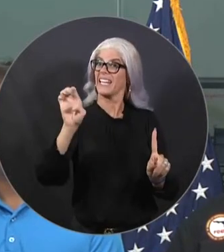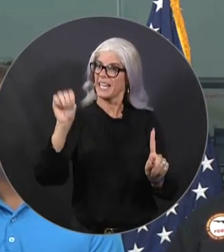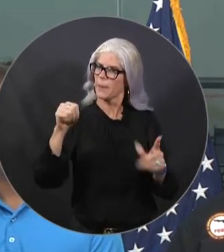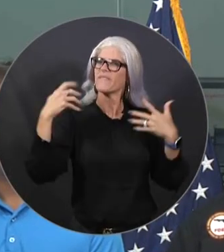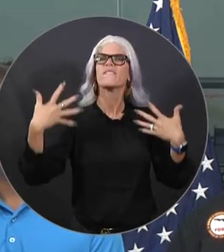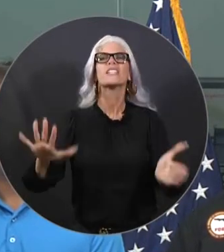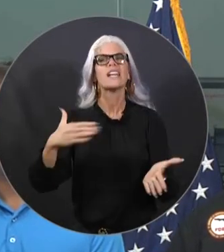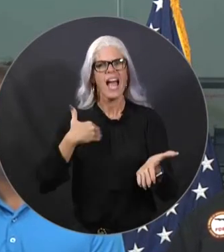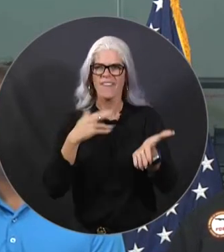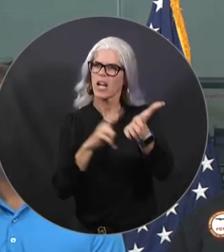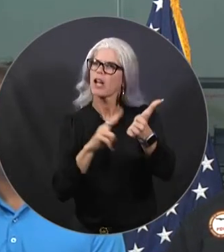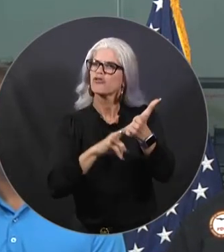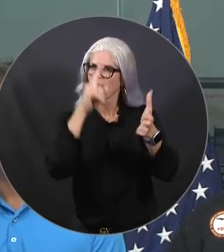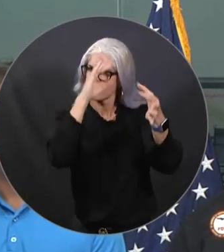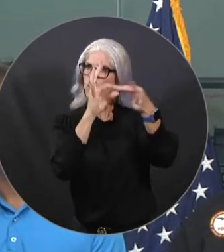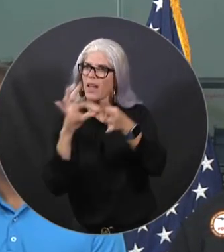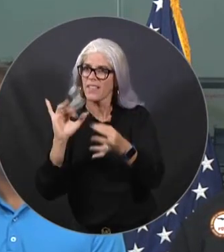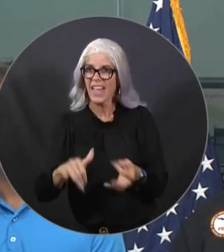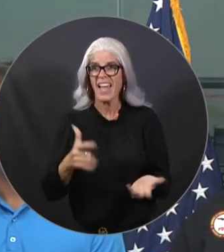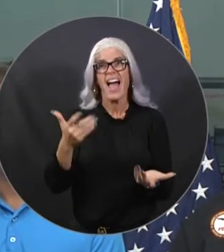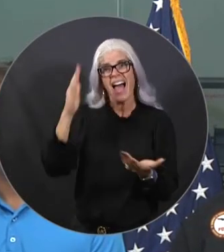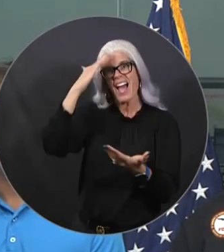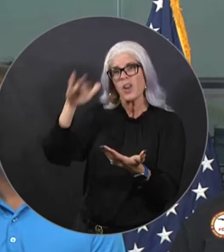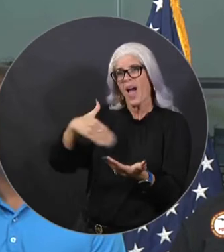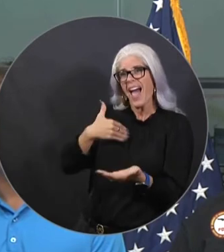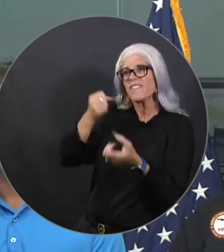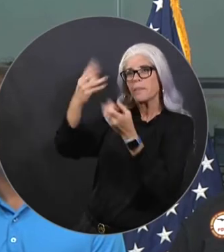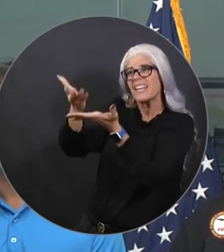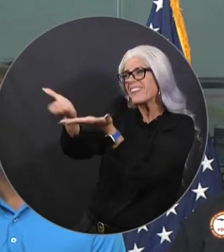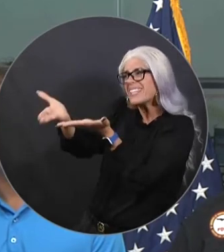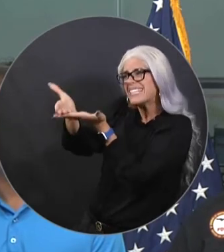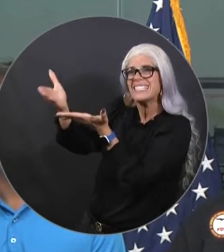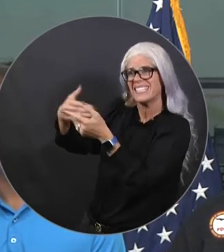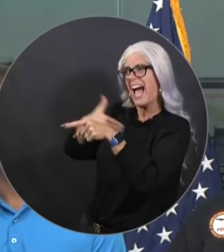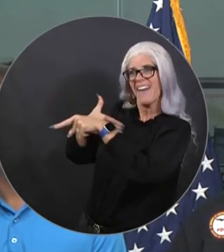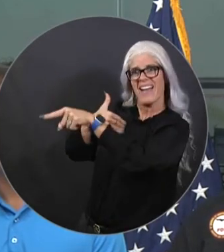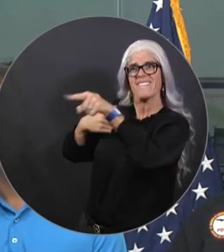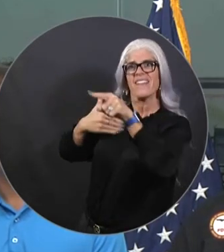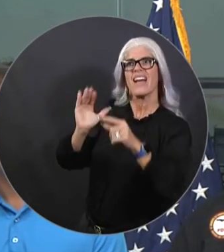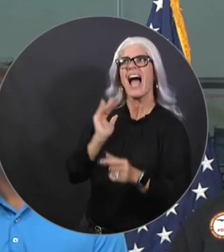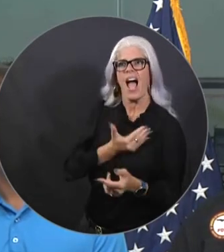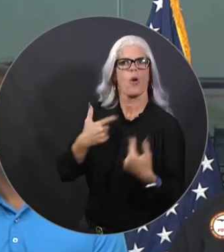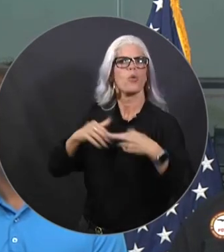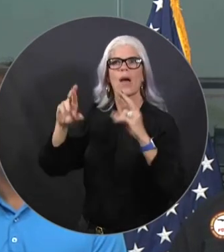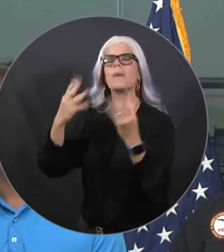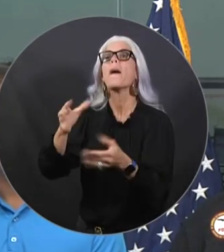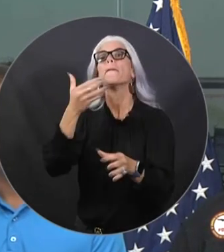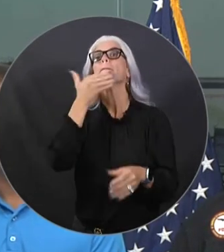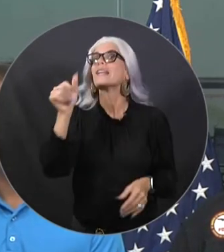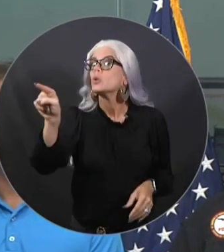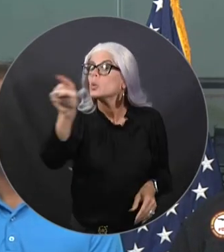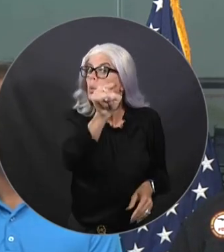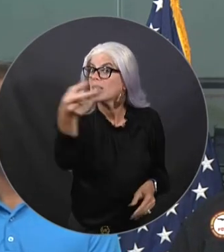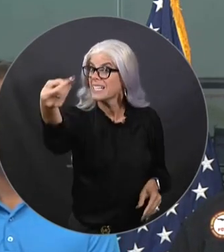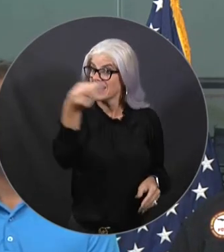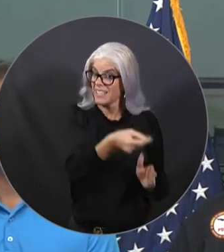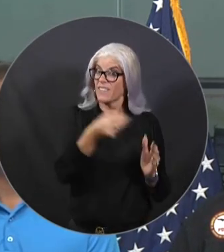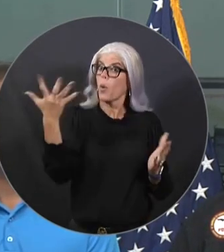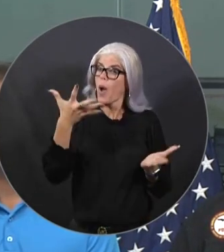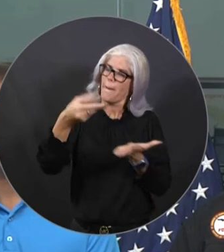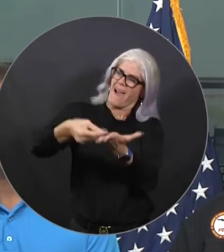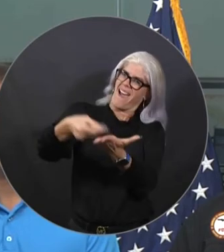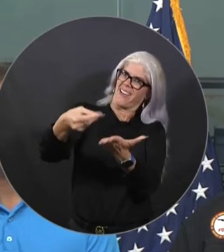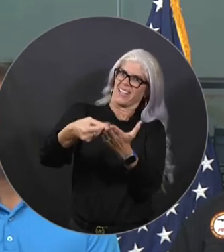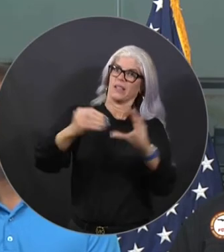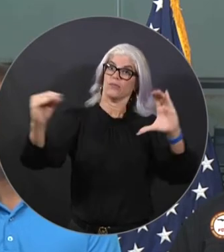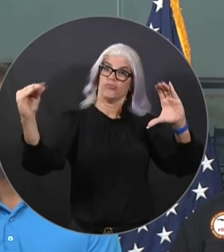this stuff is there. The best thing you can do if you're going to give a financial contribution, that can go to some of these organizations